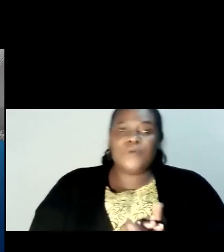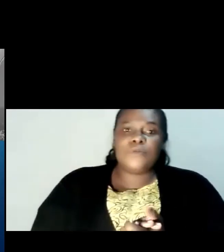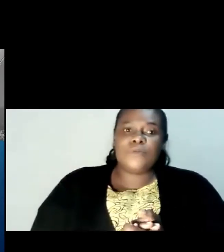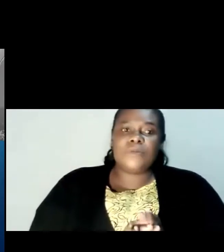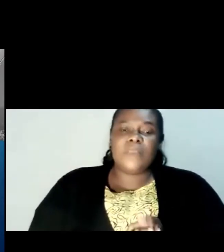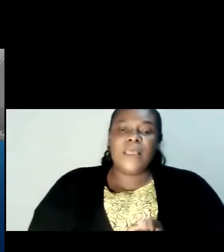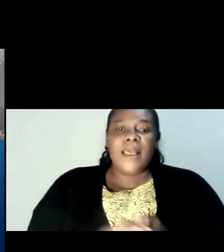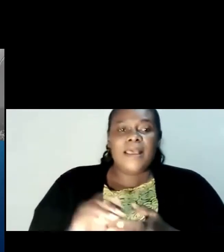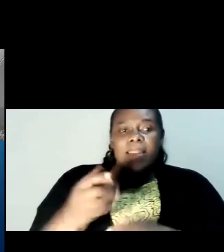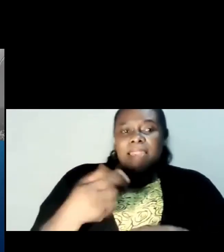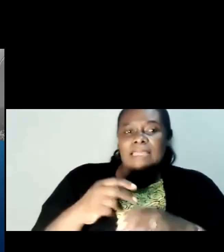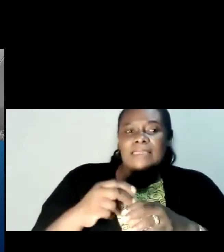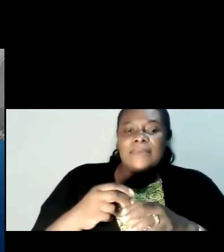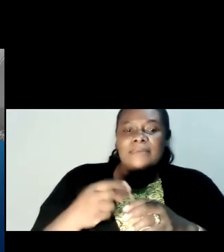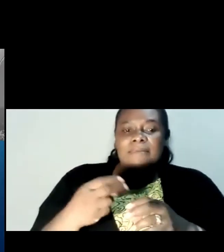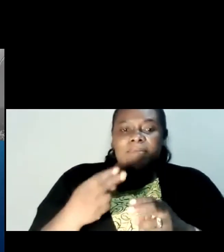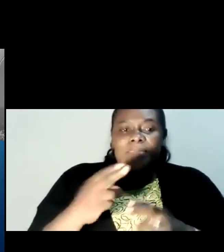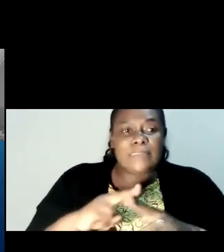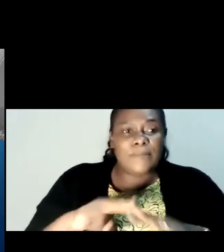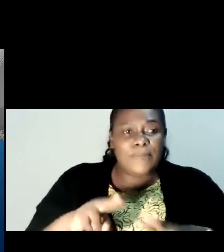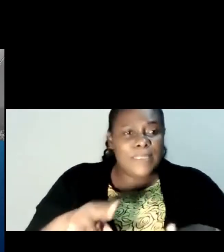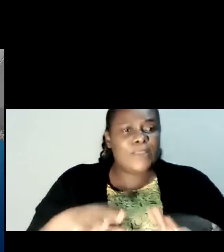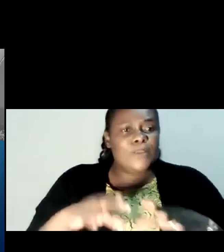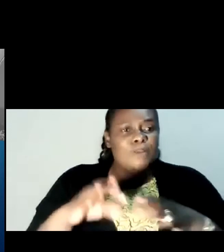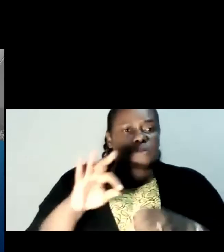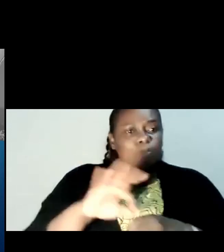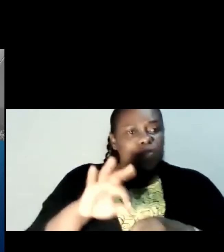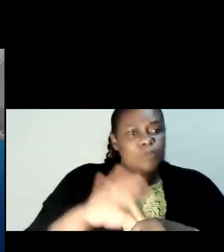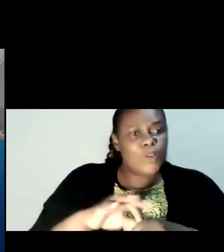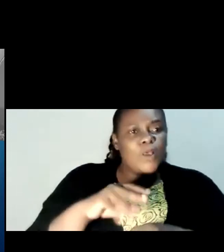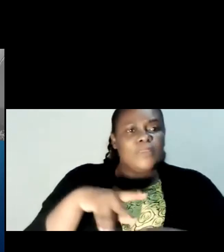tomato sauces, ketchup.